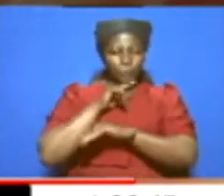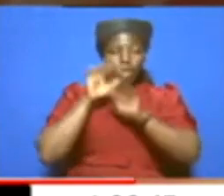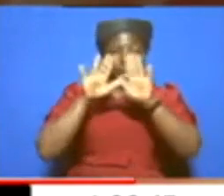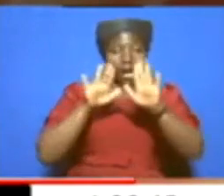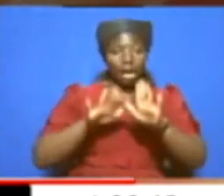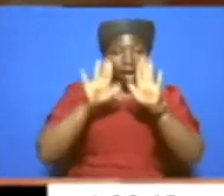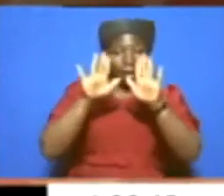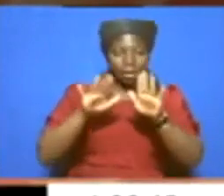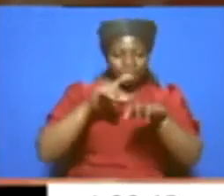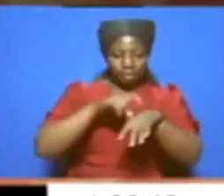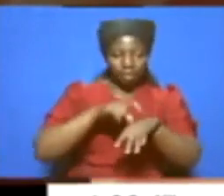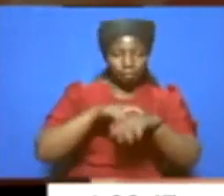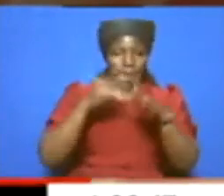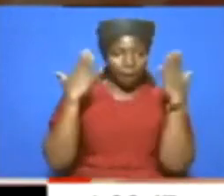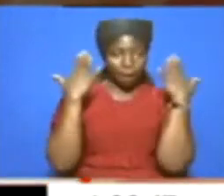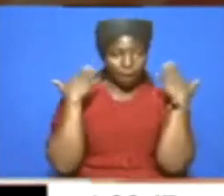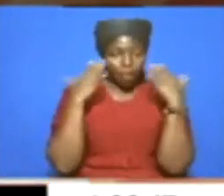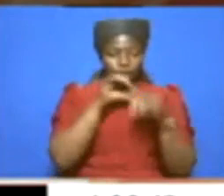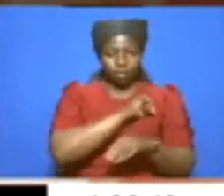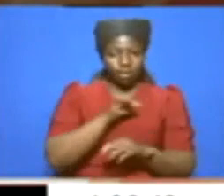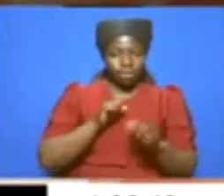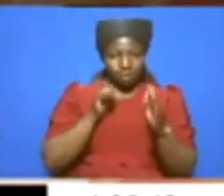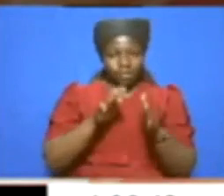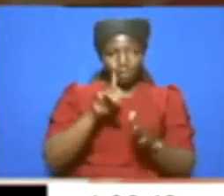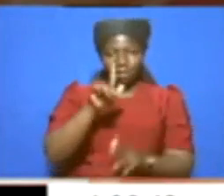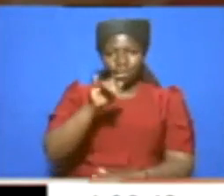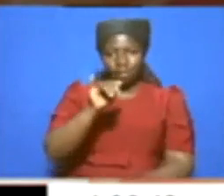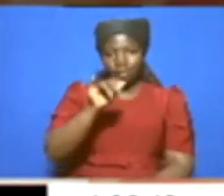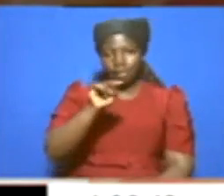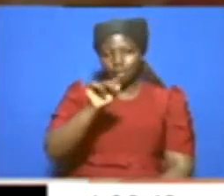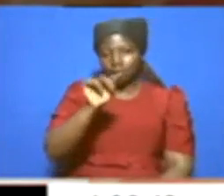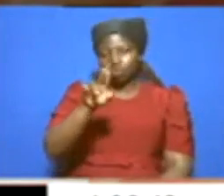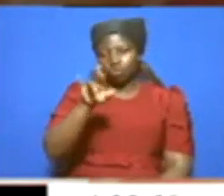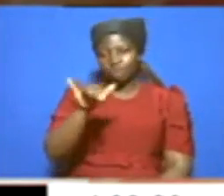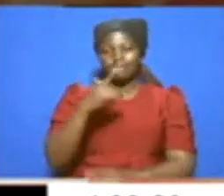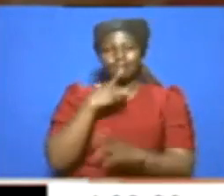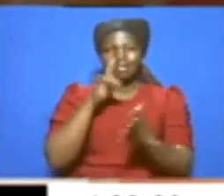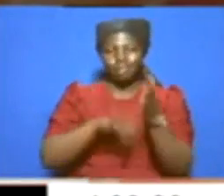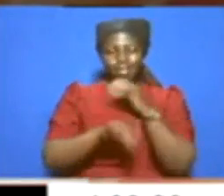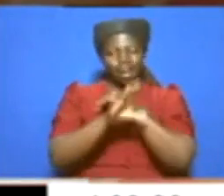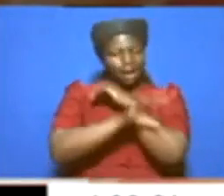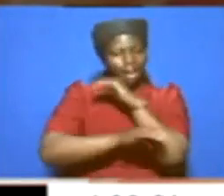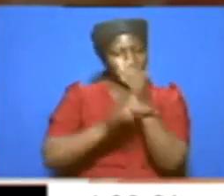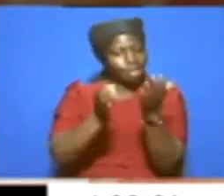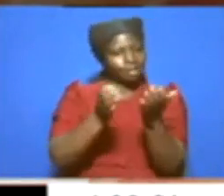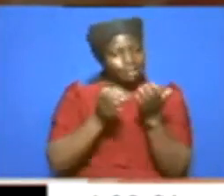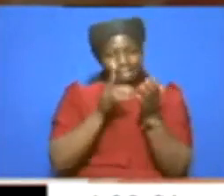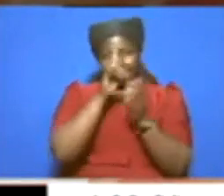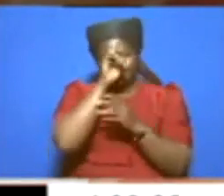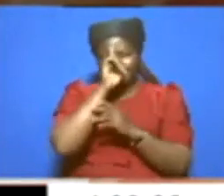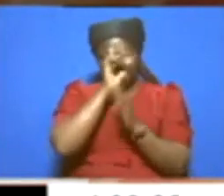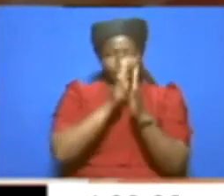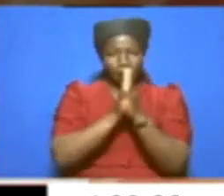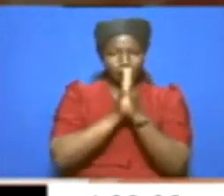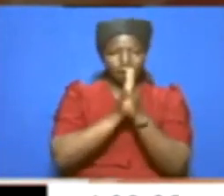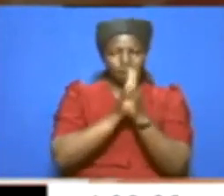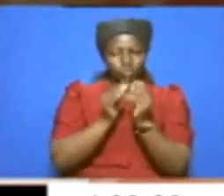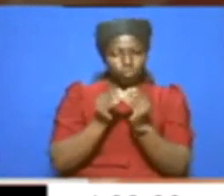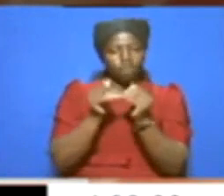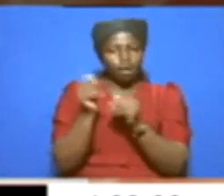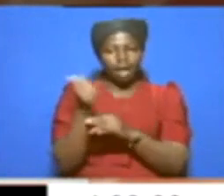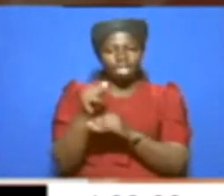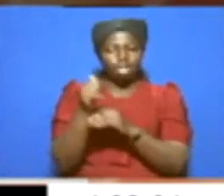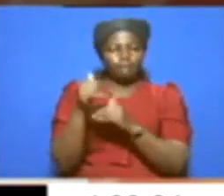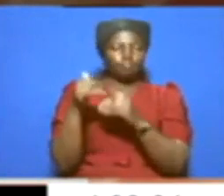Mithika Linturi says the country needs spiritual intervention to avert chaotic campaigns and election. Elsewhere, the chairman